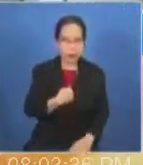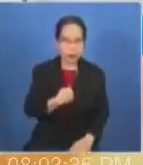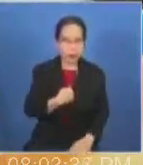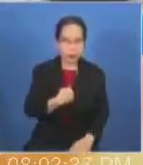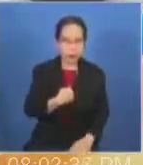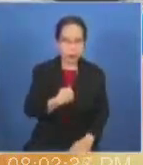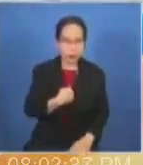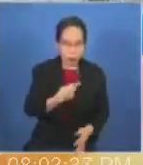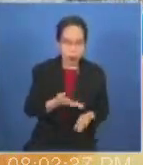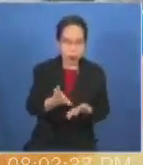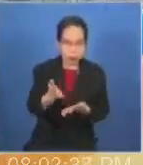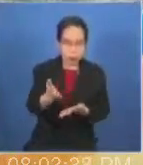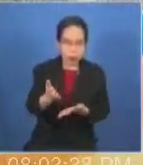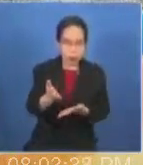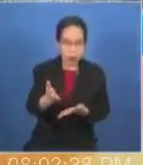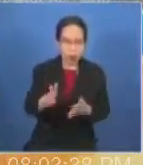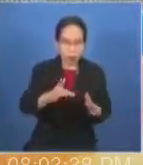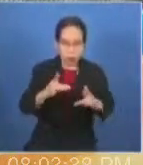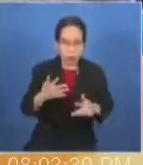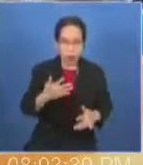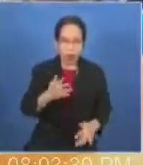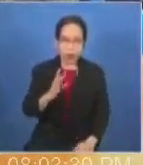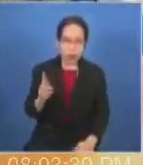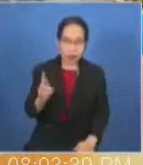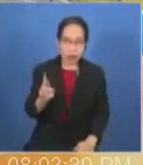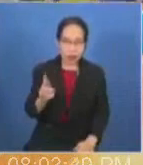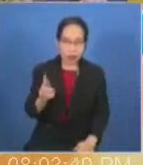I feel pity for her.